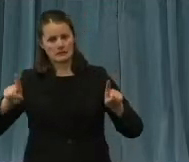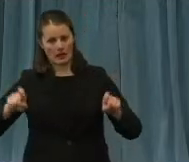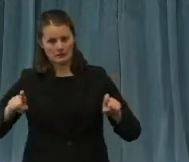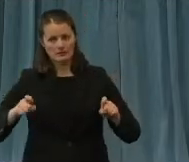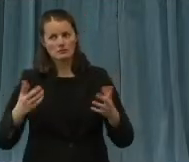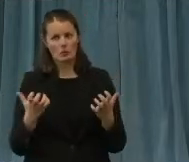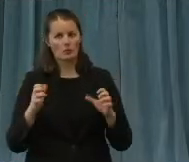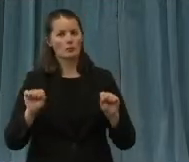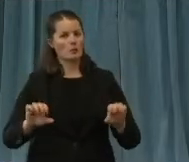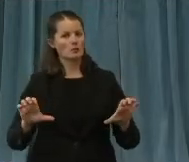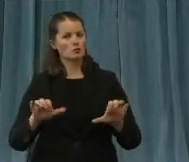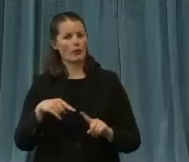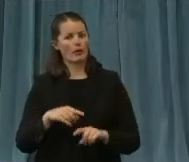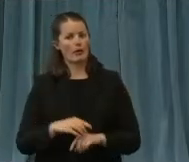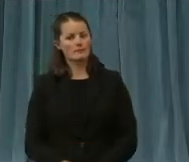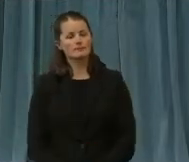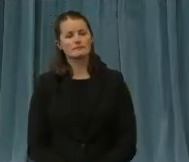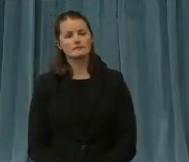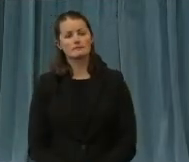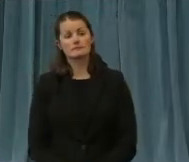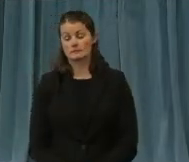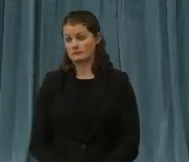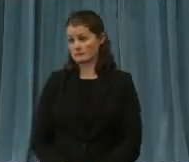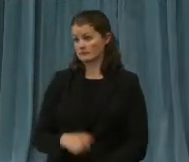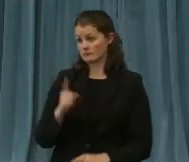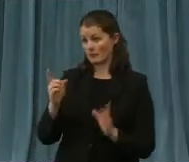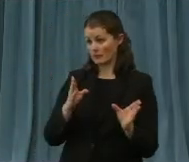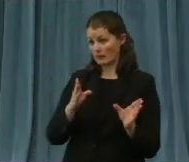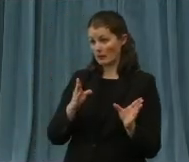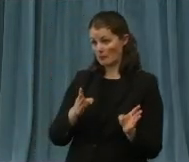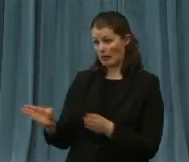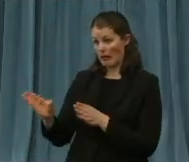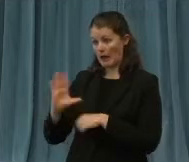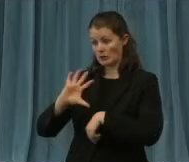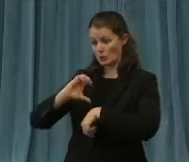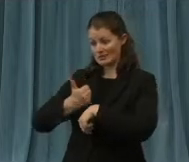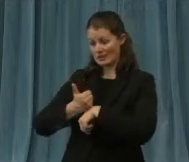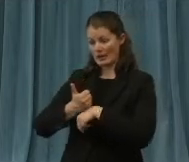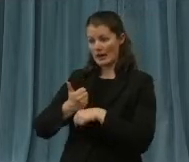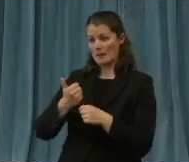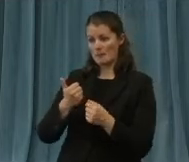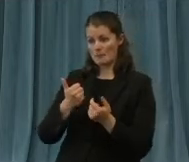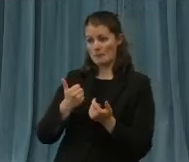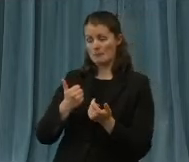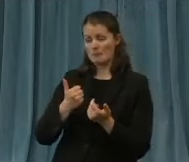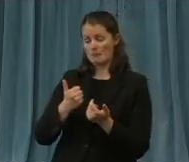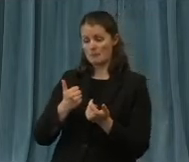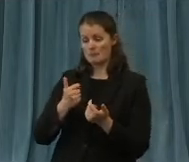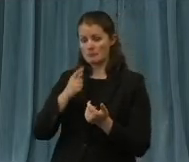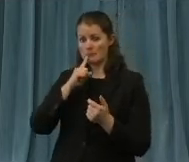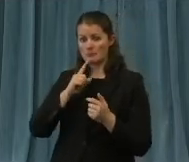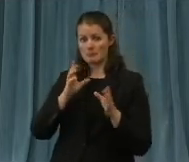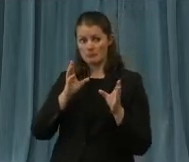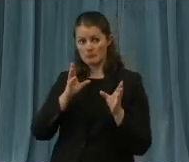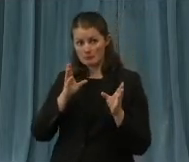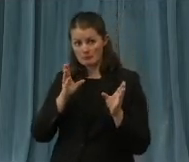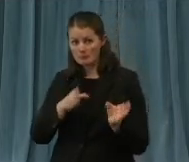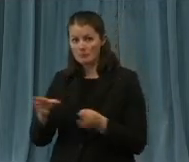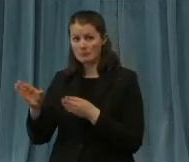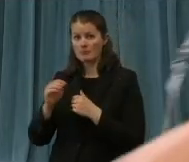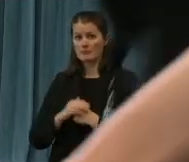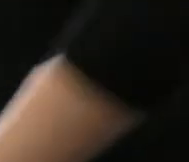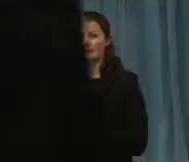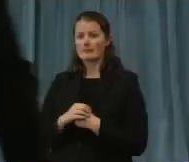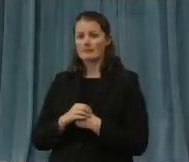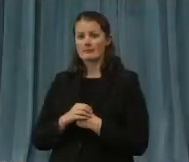benefit from that. Do you have a plan for getting those contract tracers on board, or is there going to be a grant or something? Well,